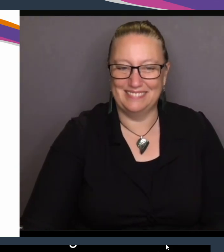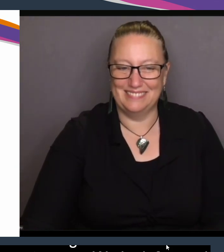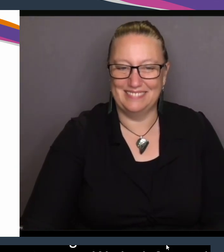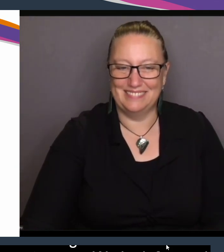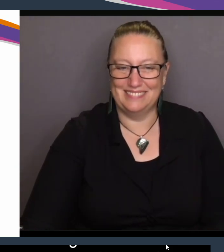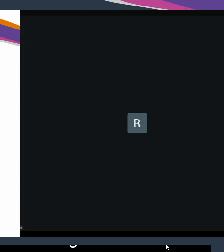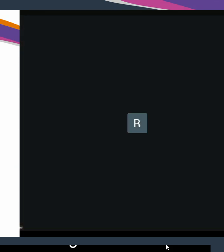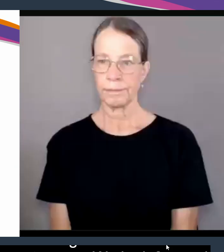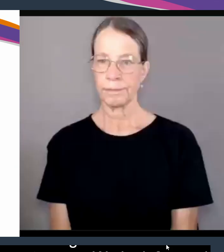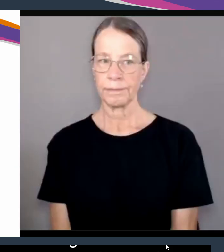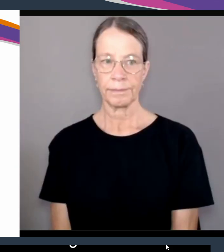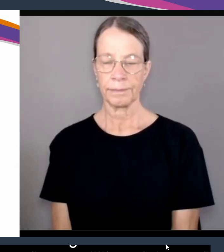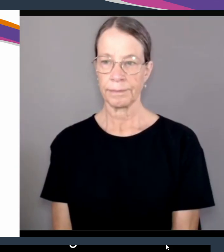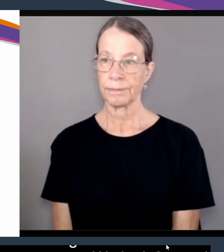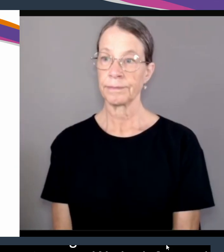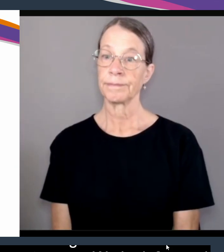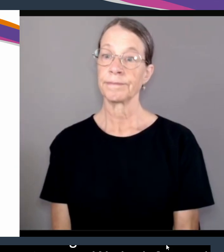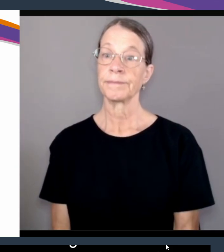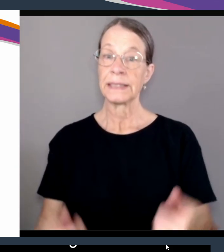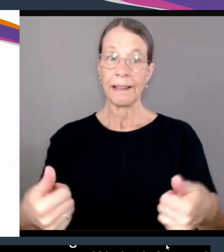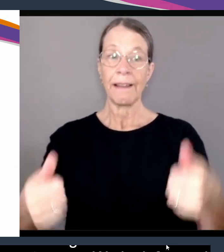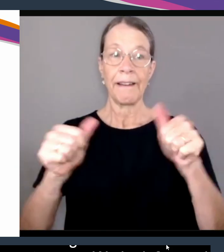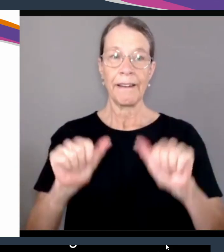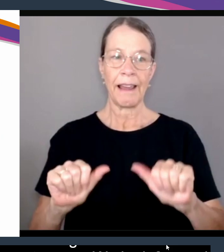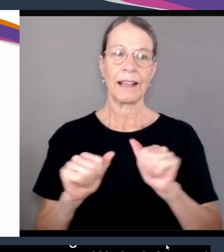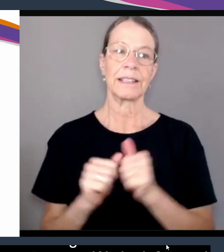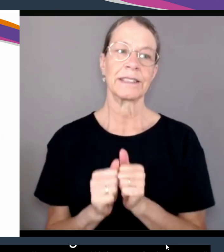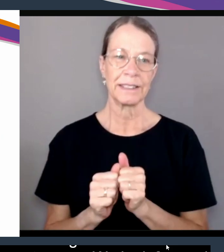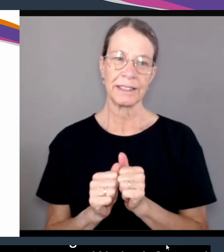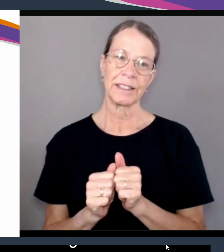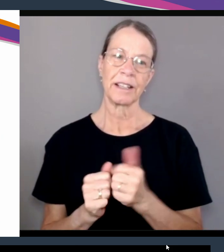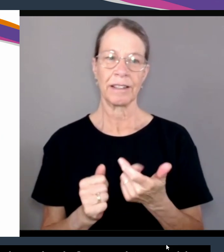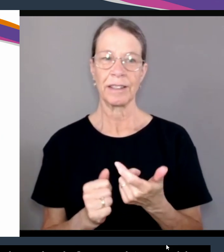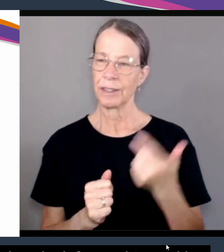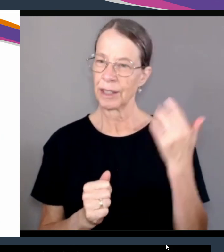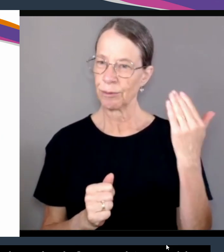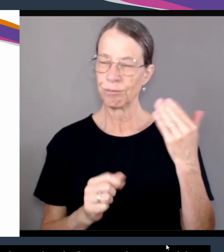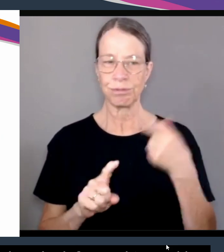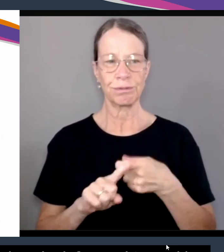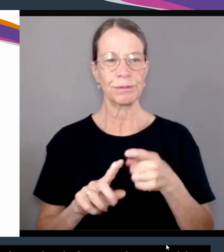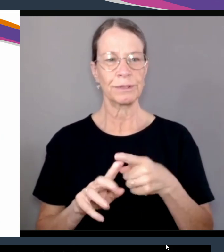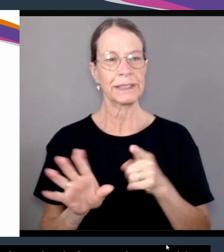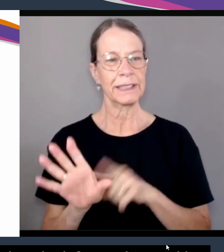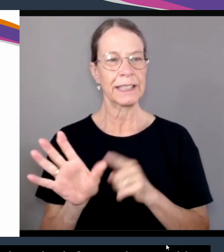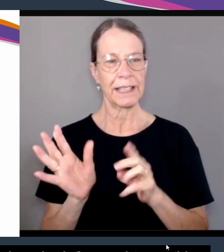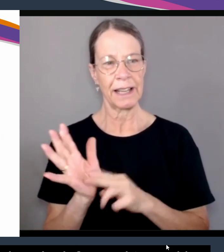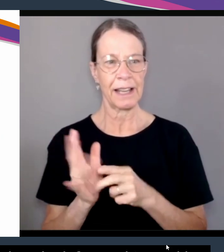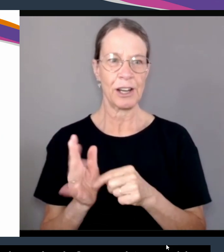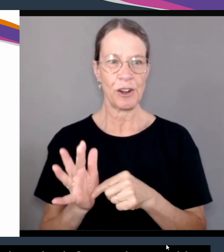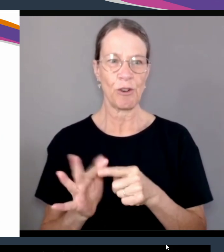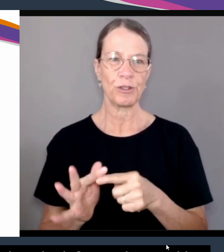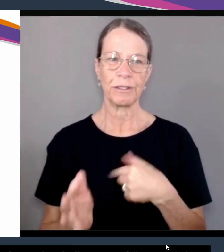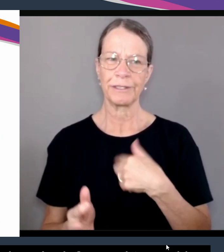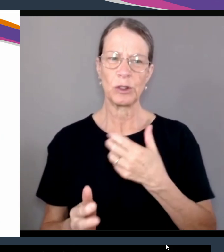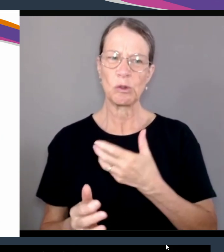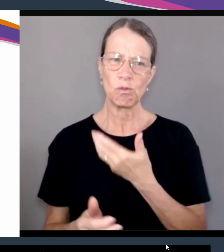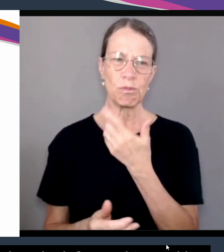We now move on to our keynote address. It's a real privilege to introduce Professor Scott Avery.